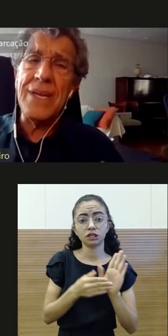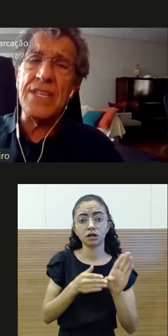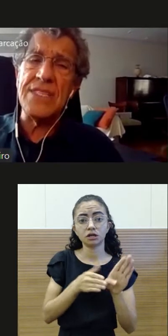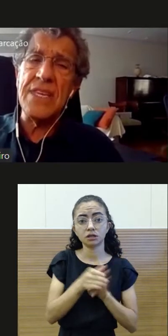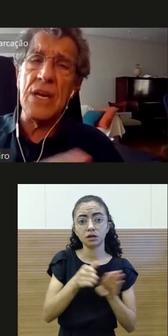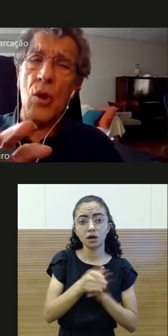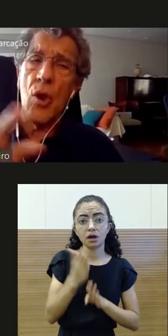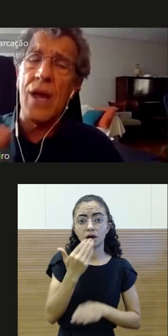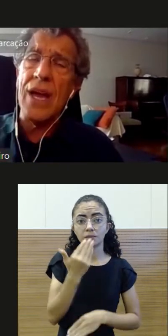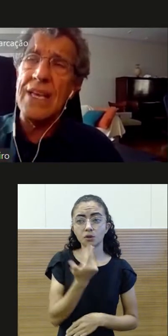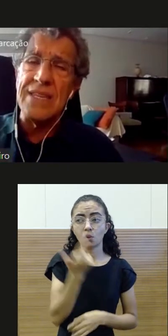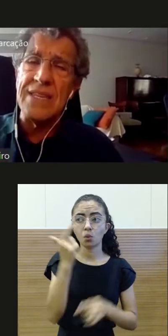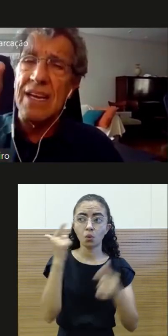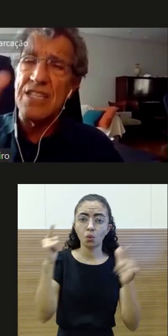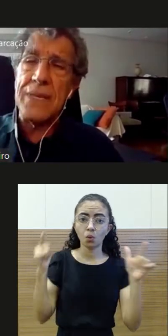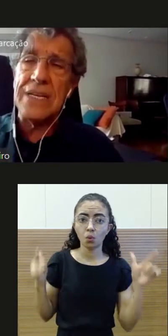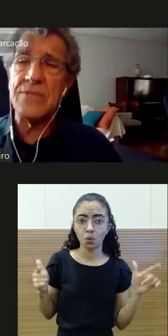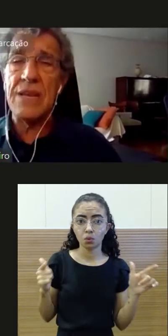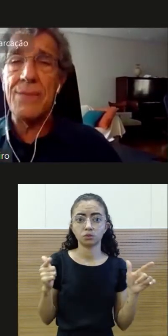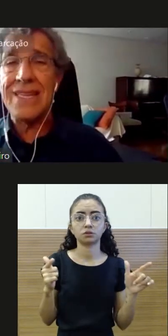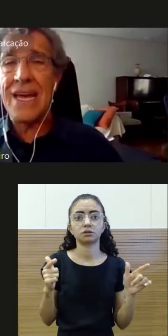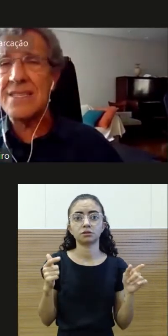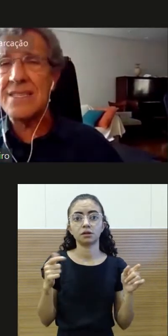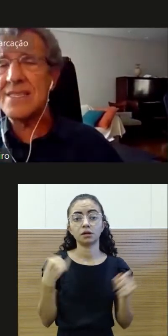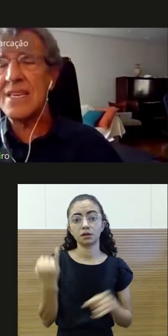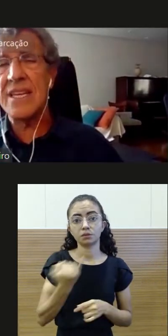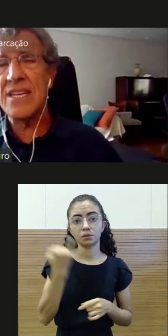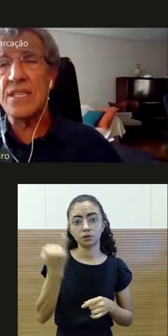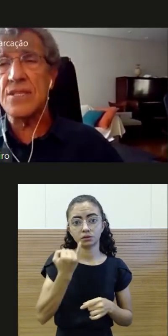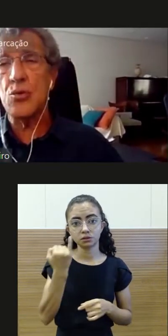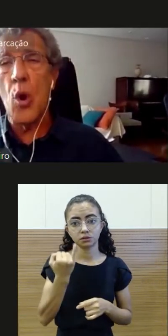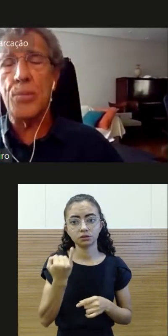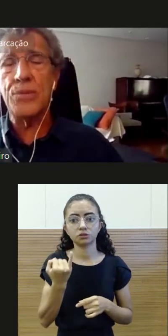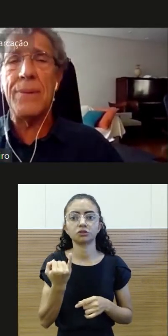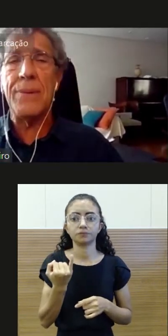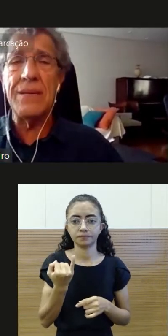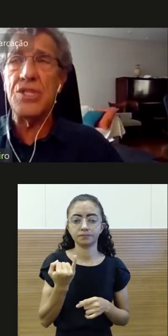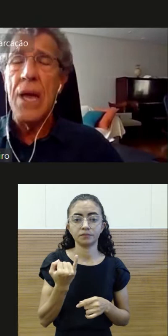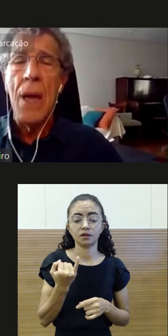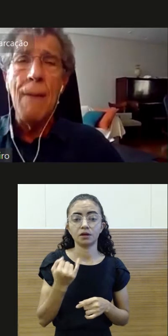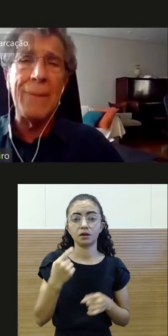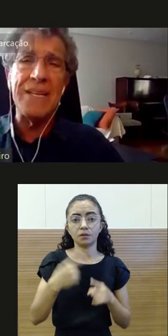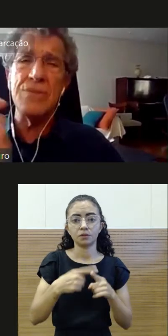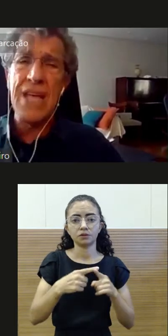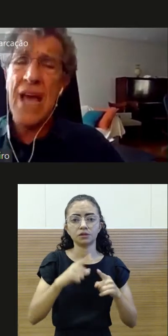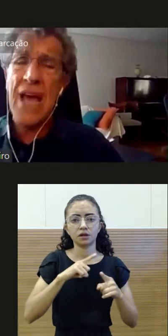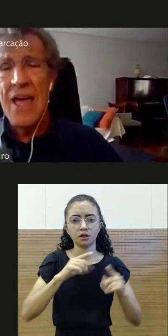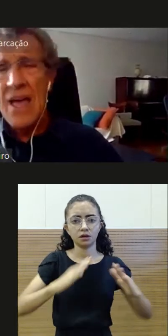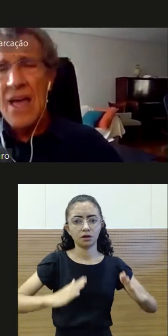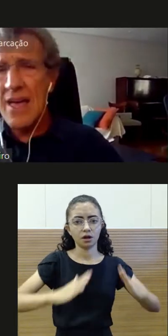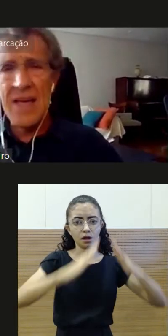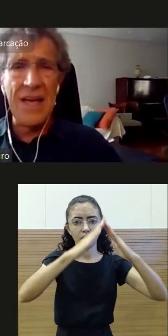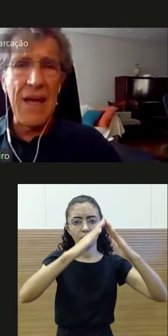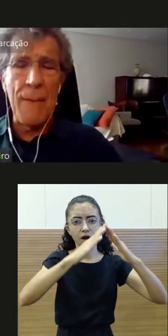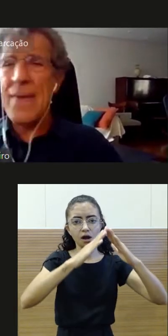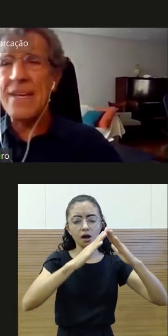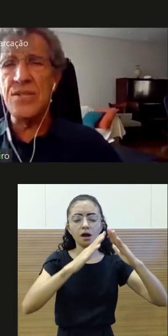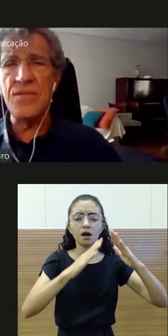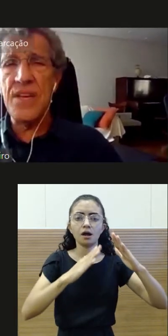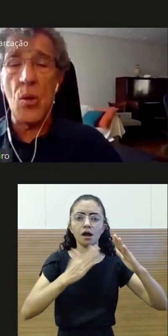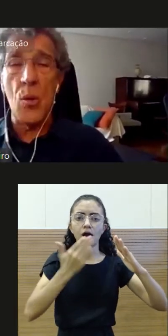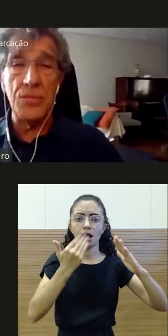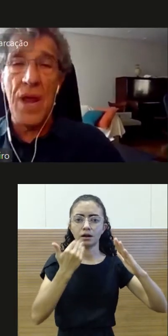Because in other dietary guidelines, very frequently, we put these at the top of